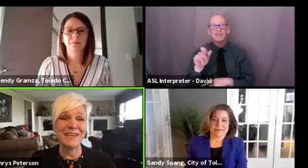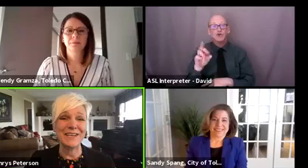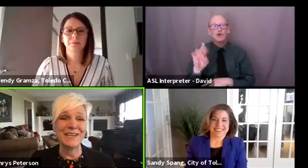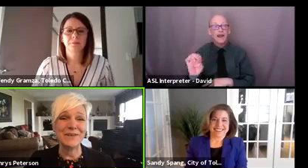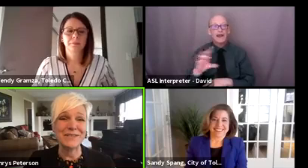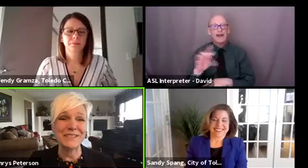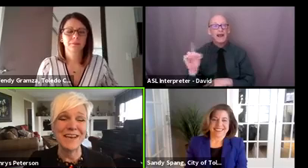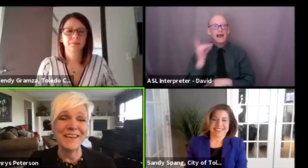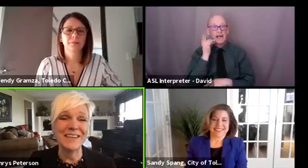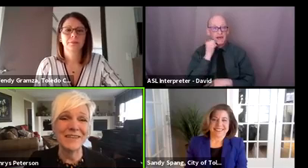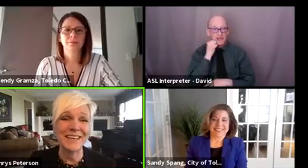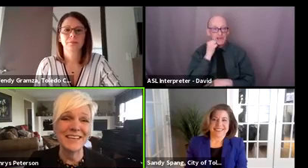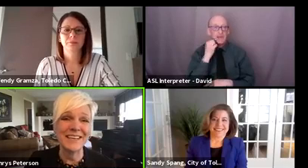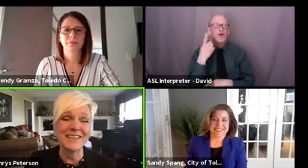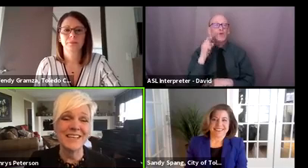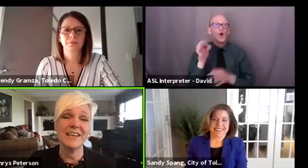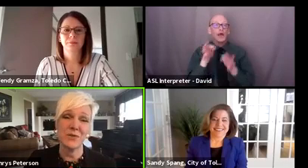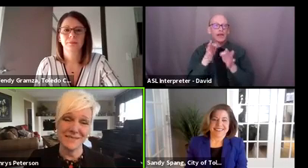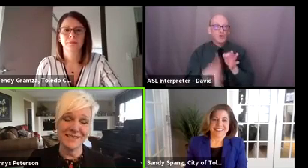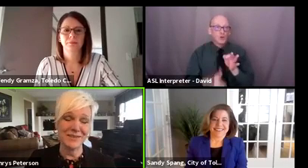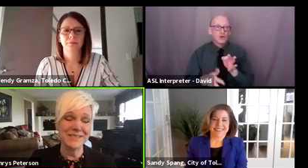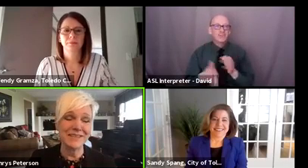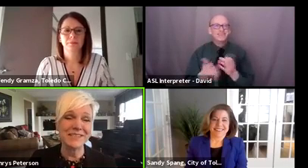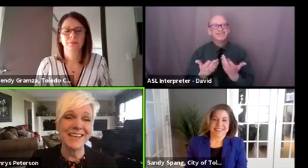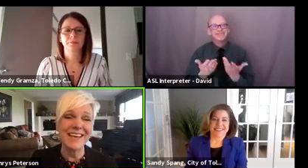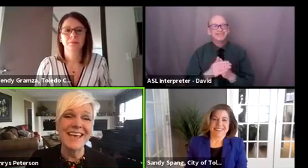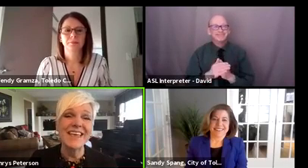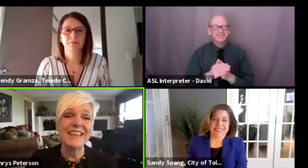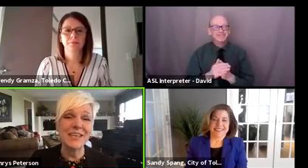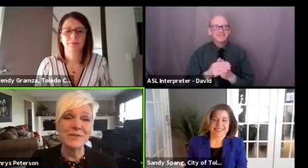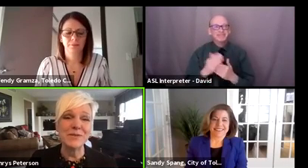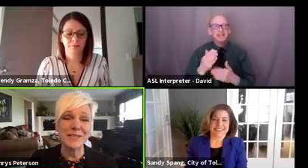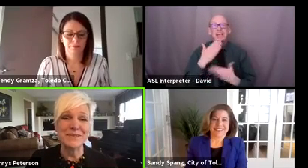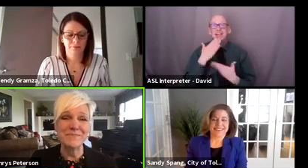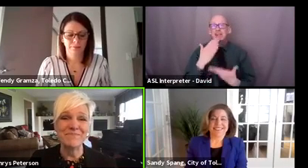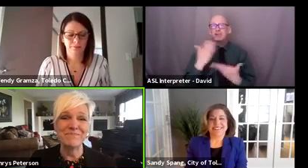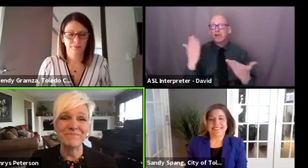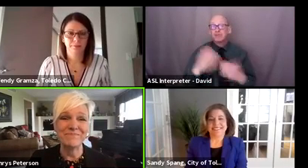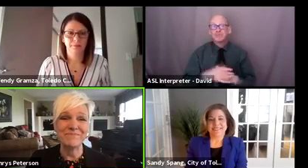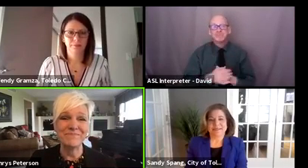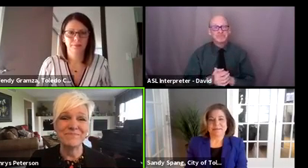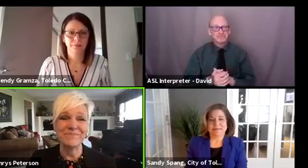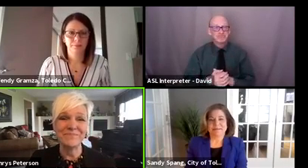translators, sign translators here today. Thank you so much.